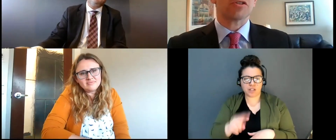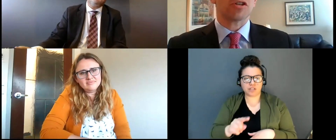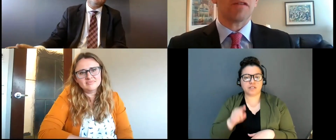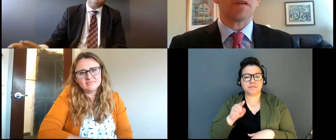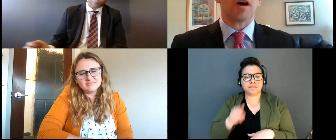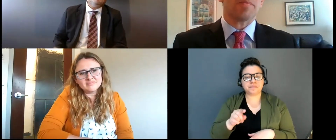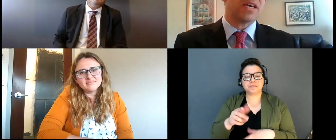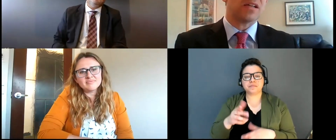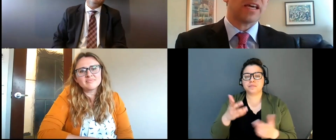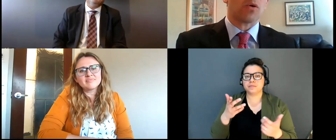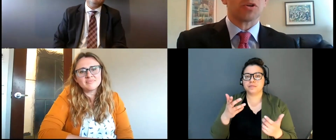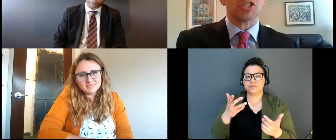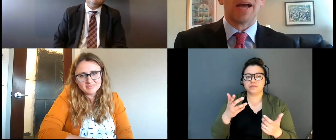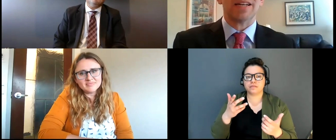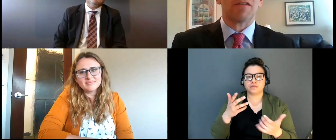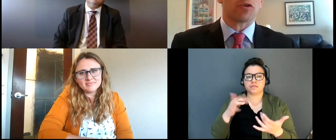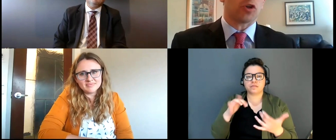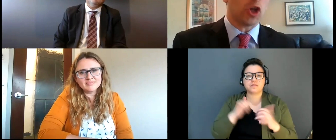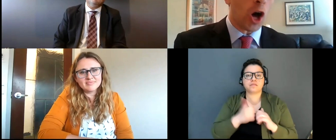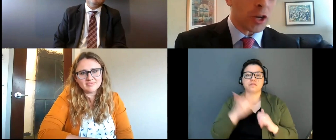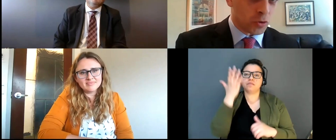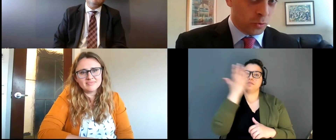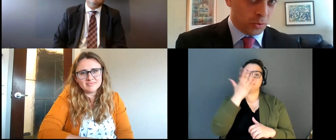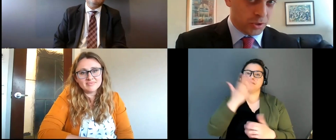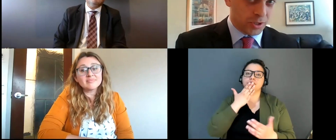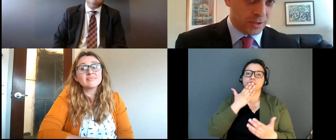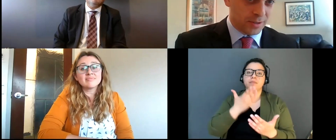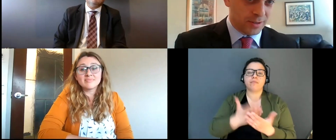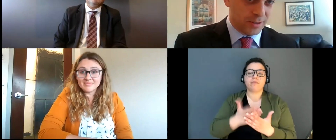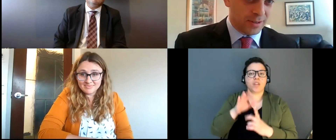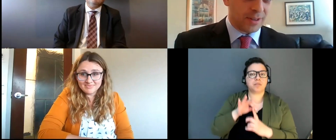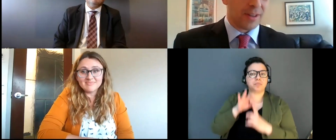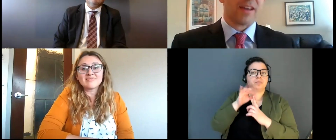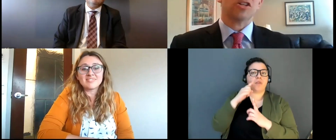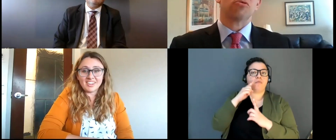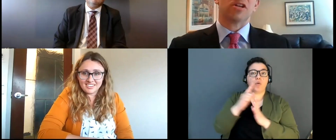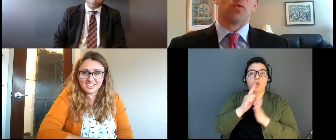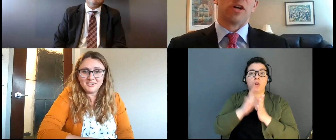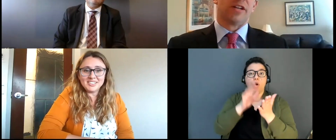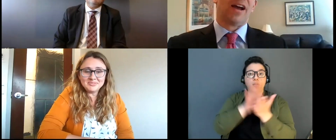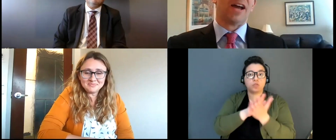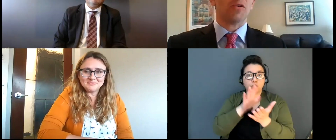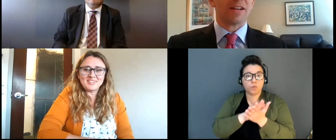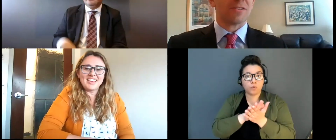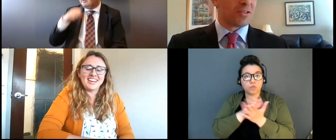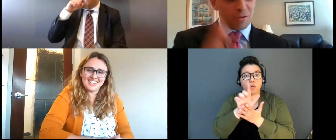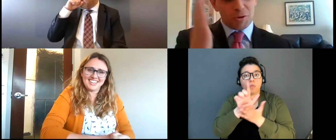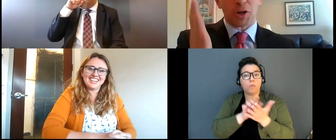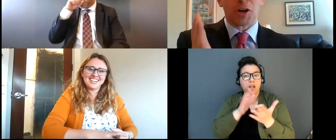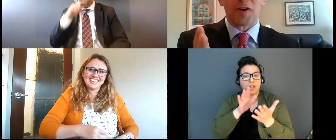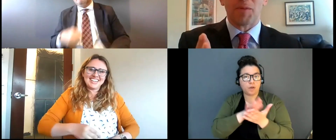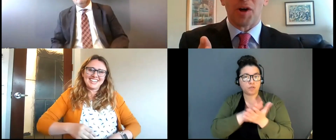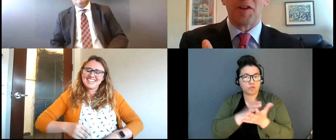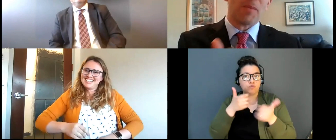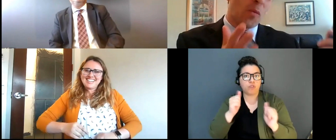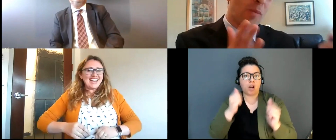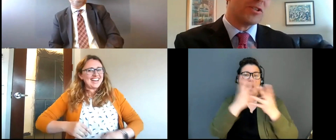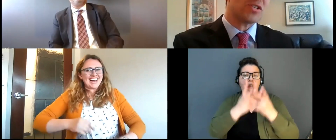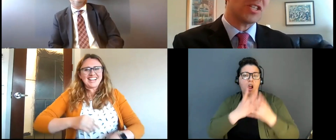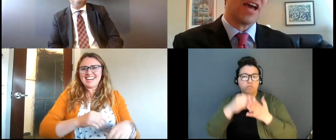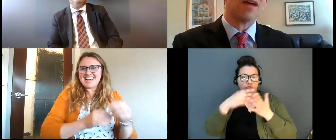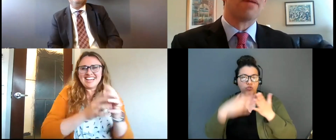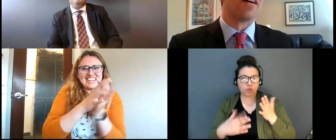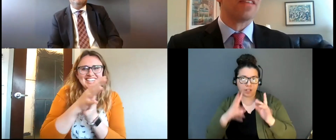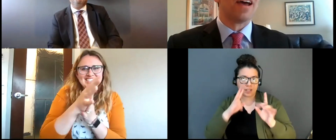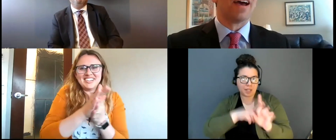way to make yourself appealing or stand out for law schools? Interesting question. I know I just threw you a curveball there, but